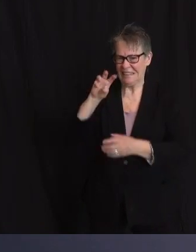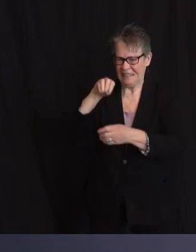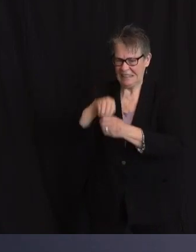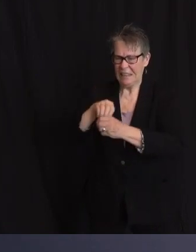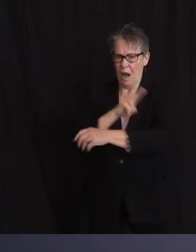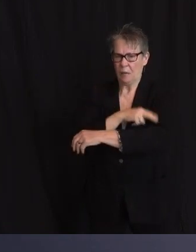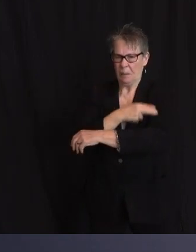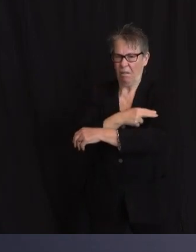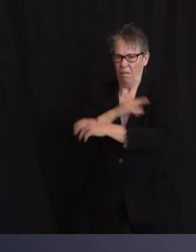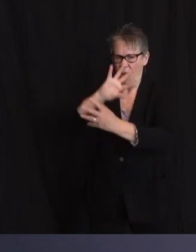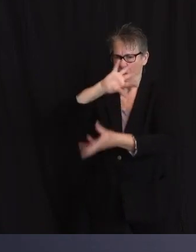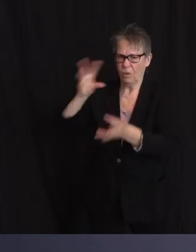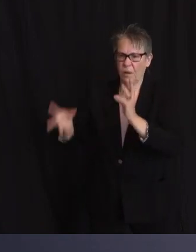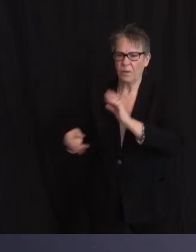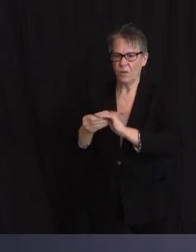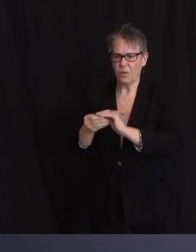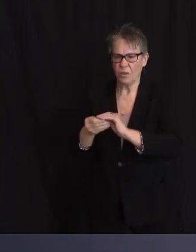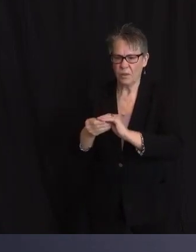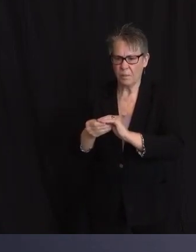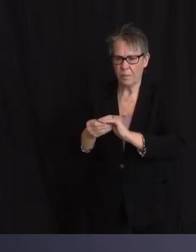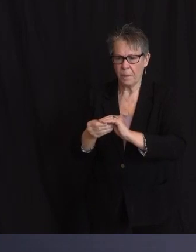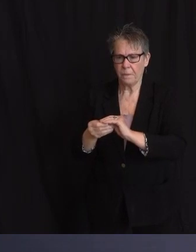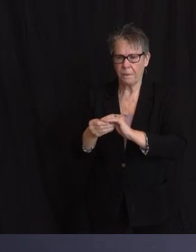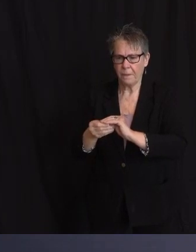over 2,000 individuals in critical care.